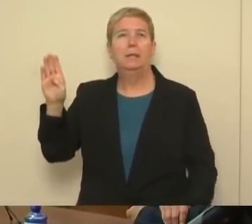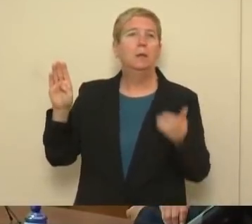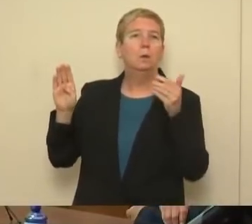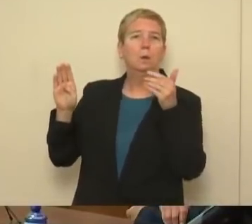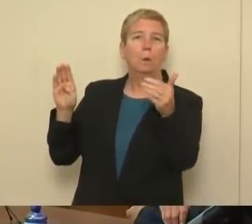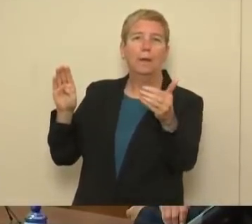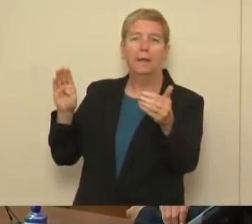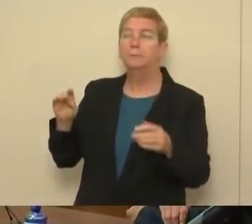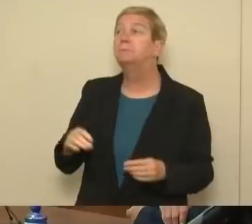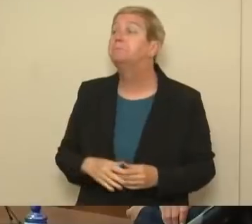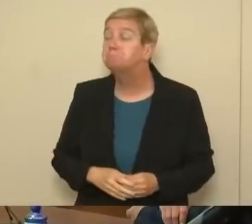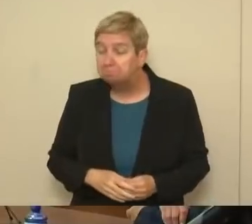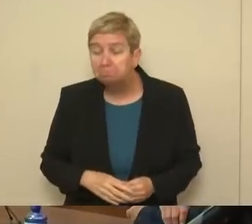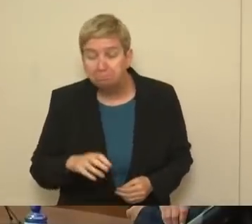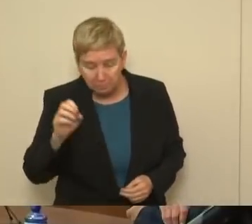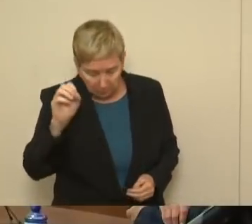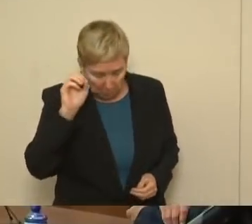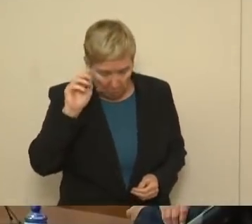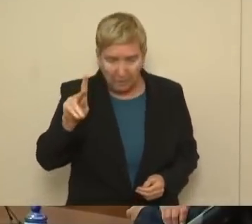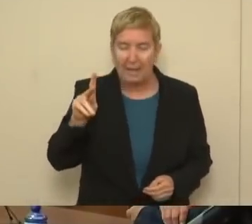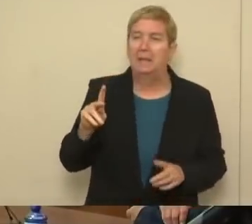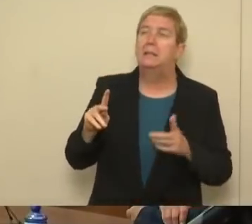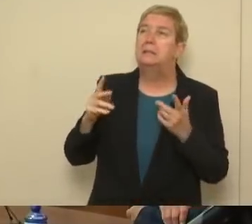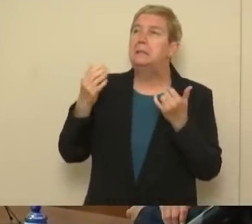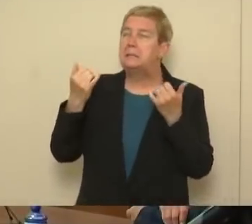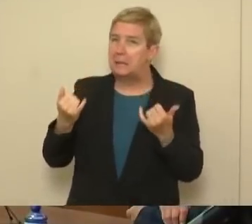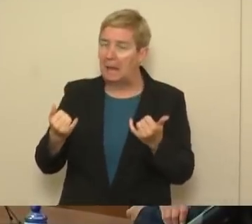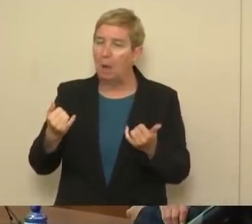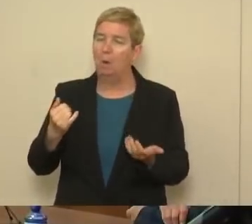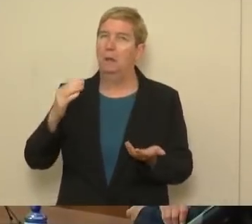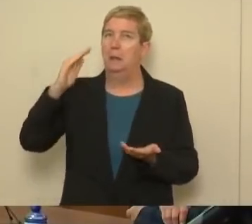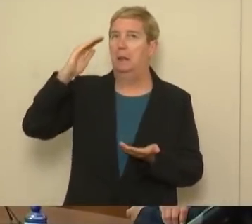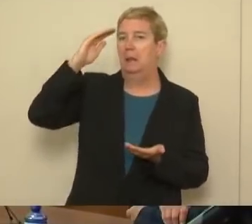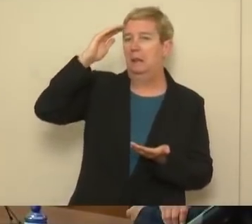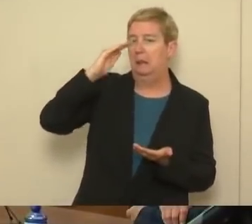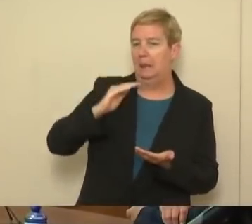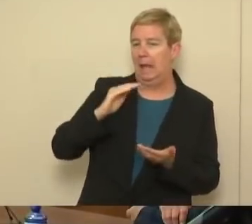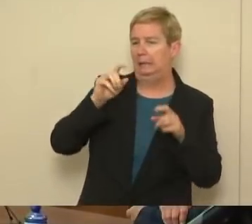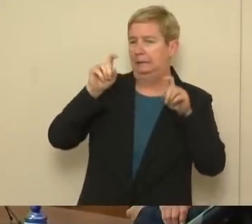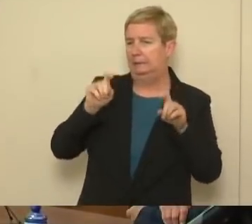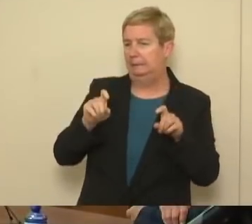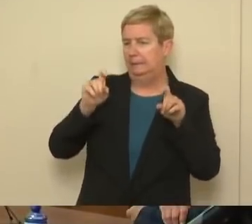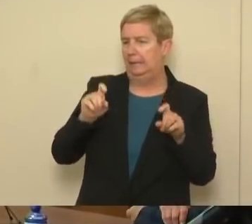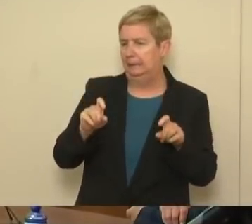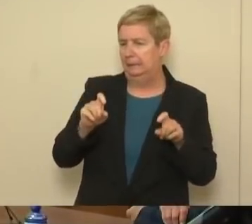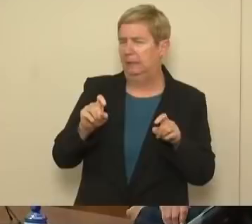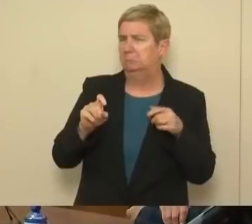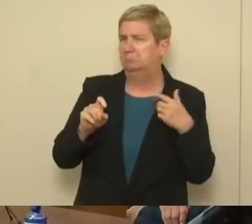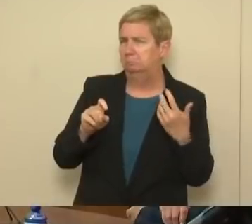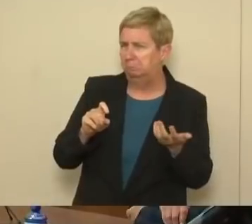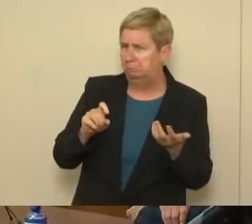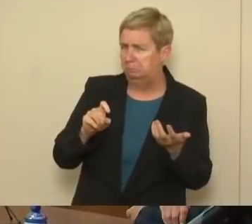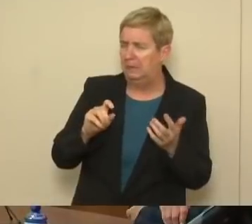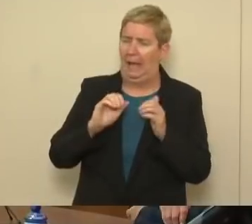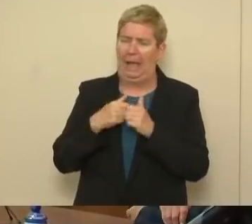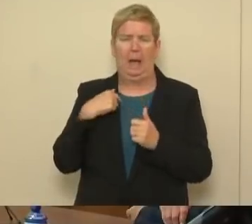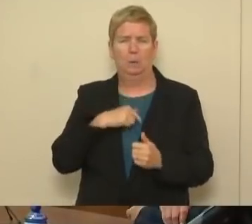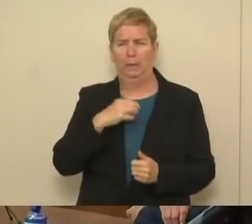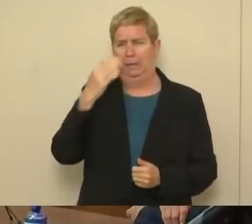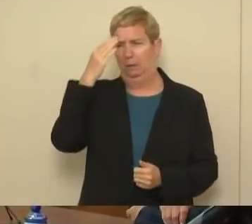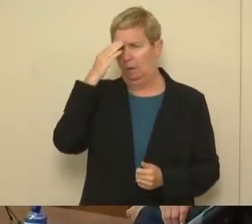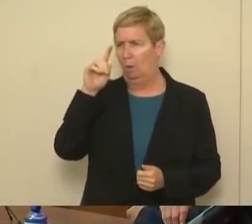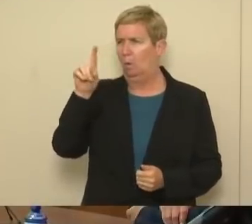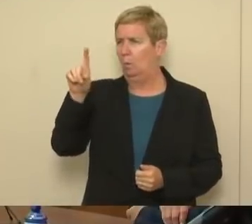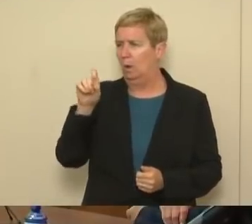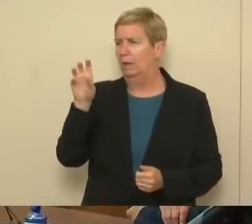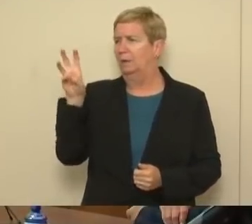All right. With less testing going on, can you elaborate on how we know that that 168 7-day average